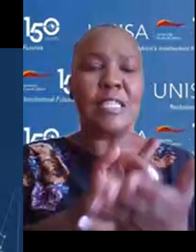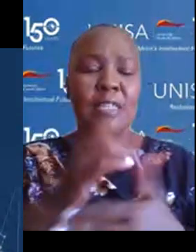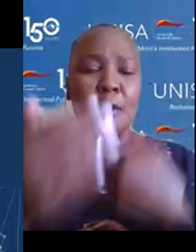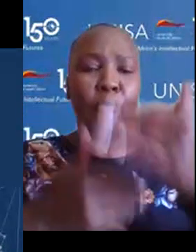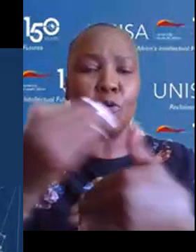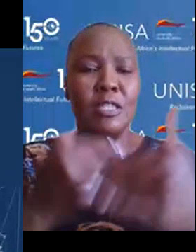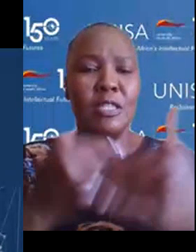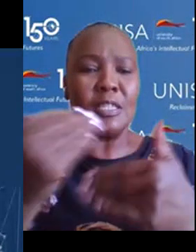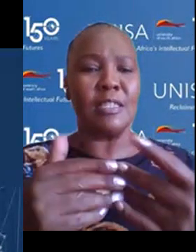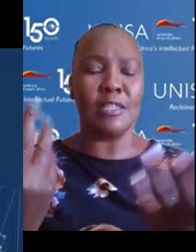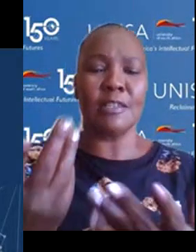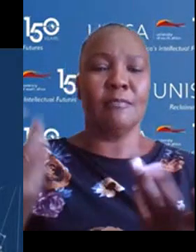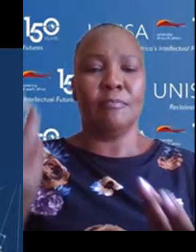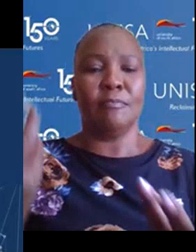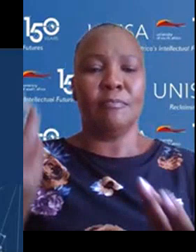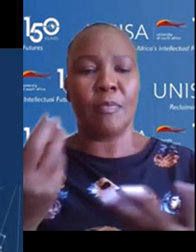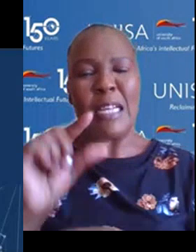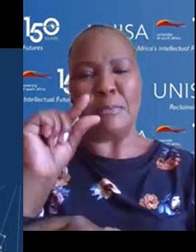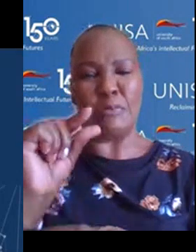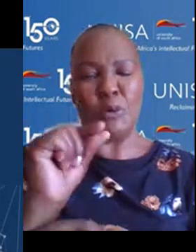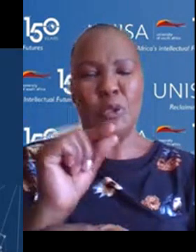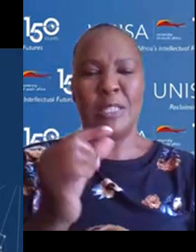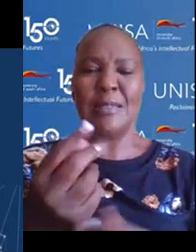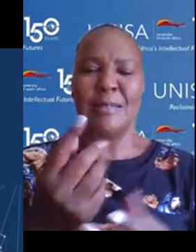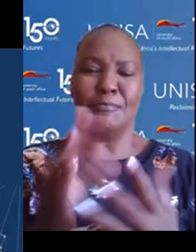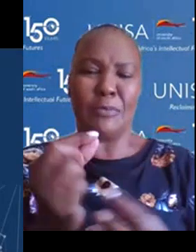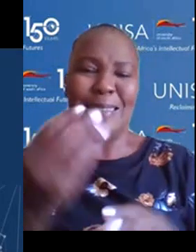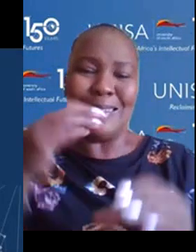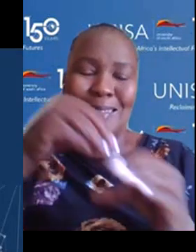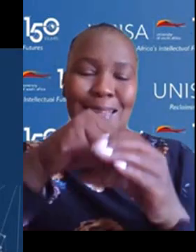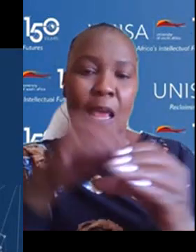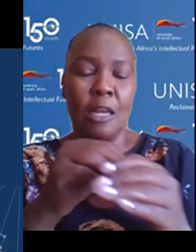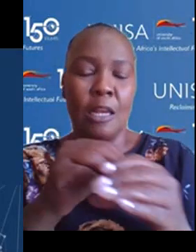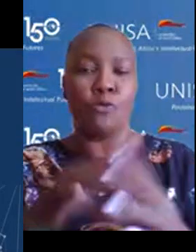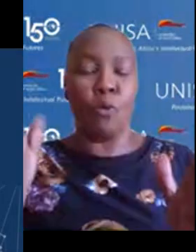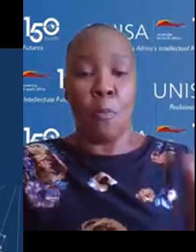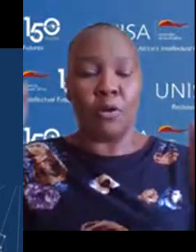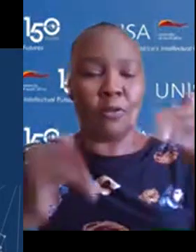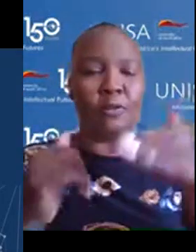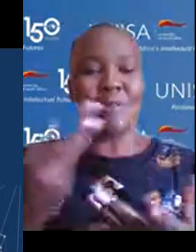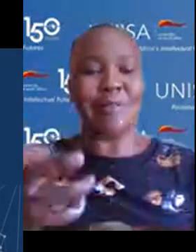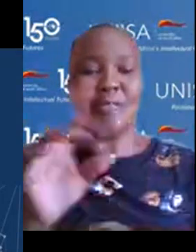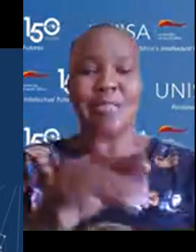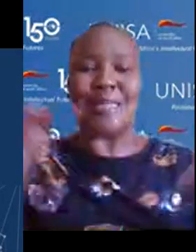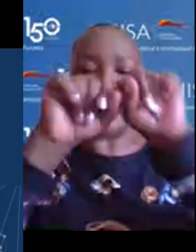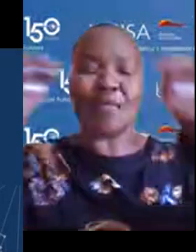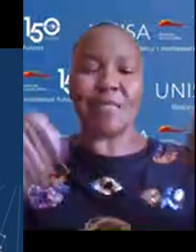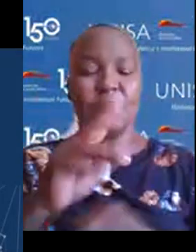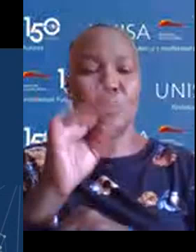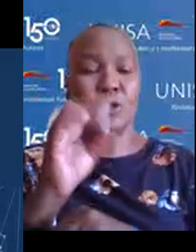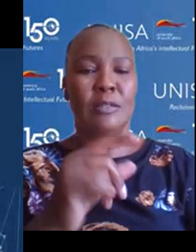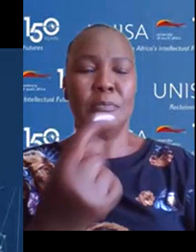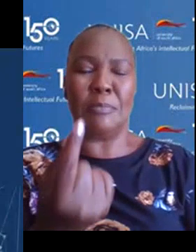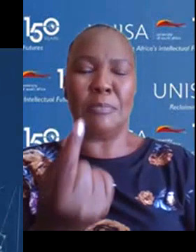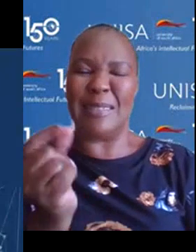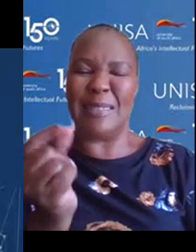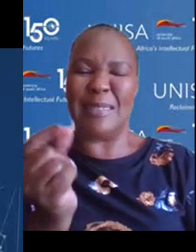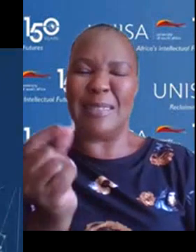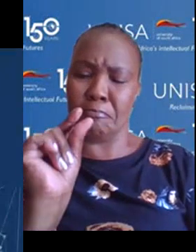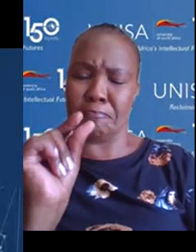processing unit. It's a small little chip inside of your box in the system unit. Okay, it's not the system unit itself. It's just a small little